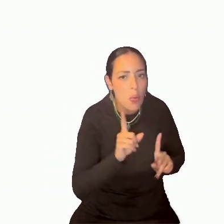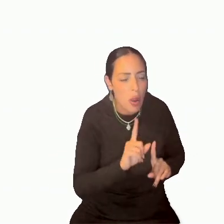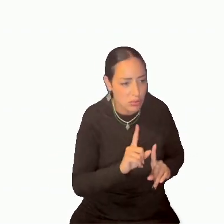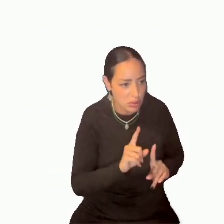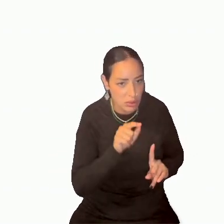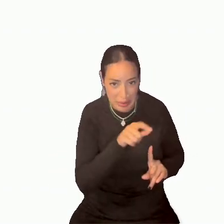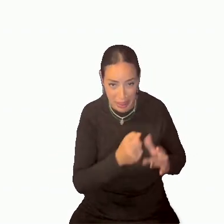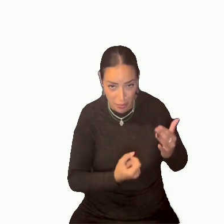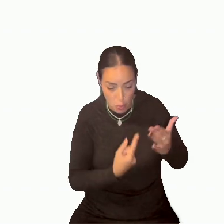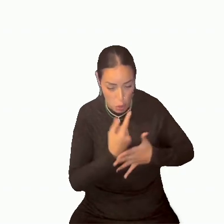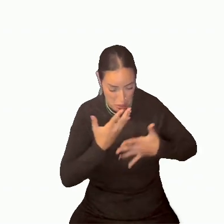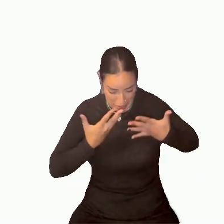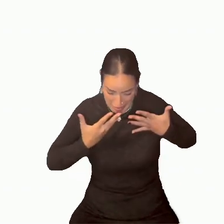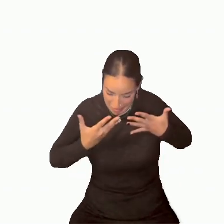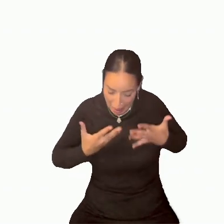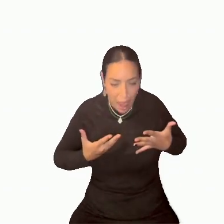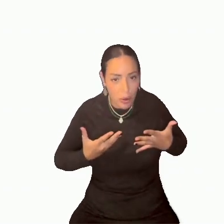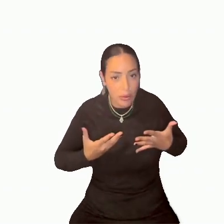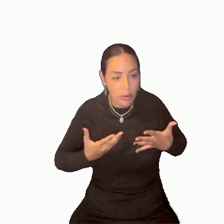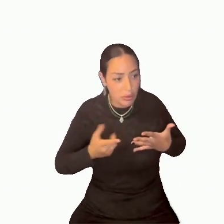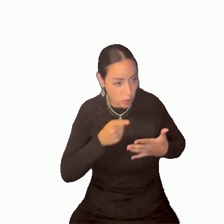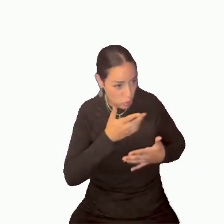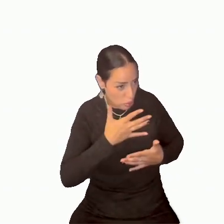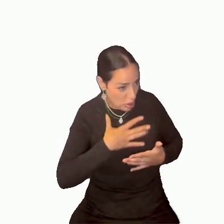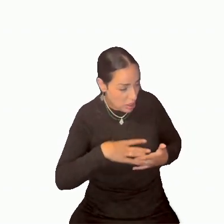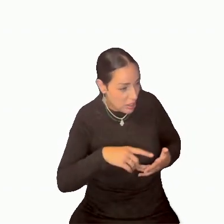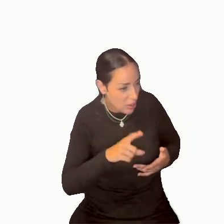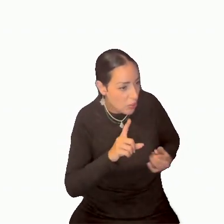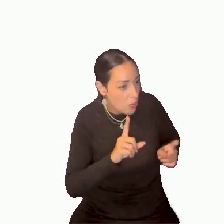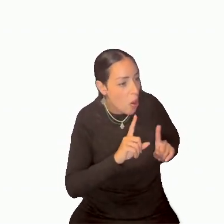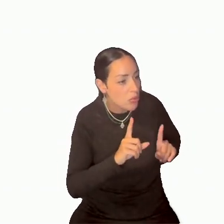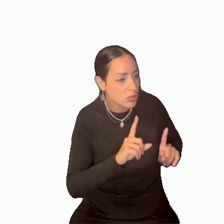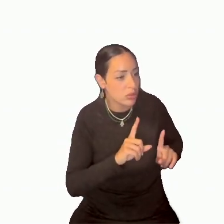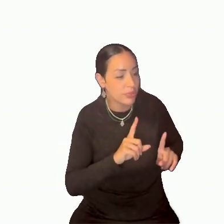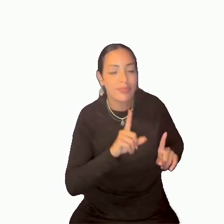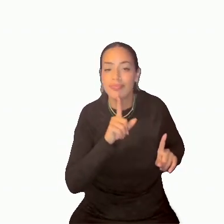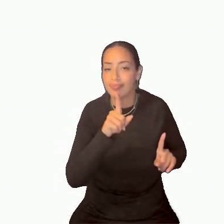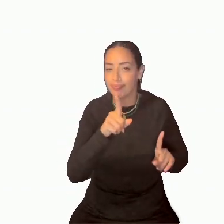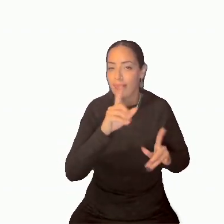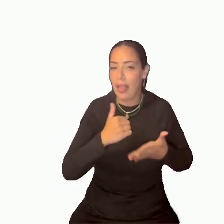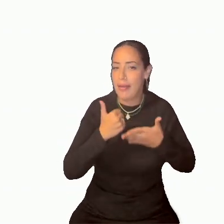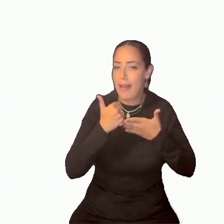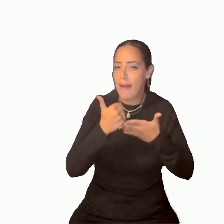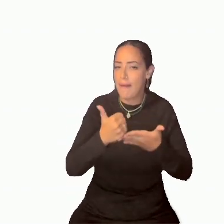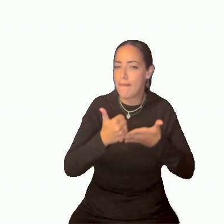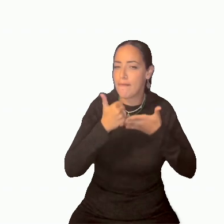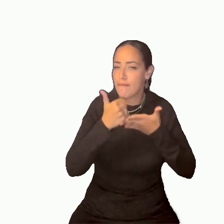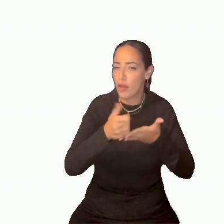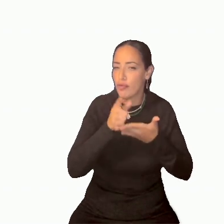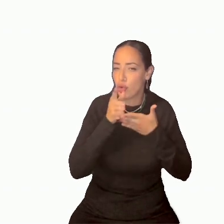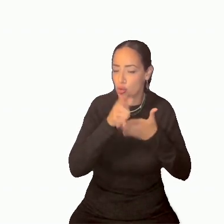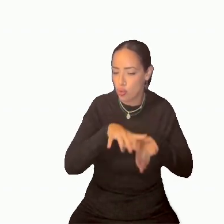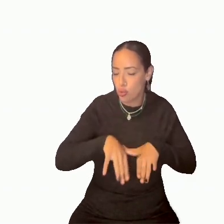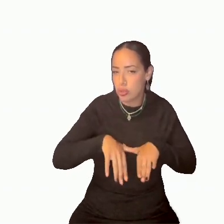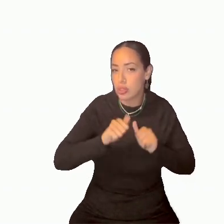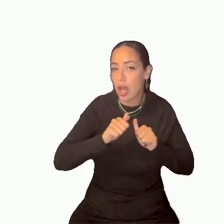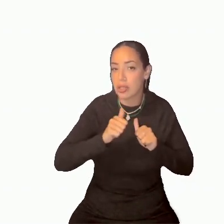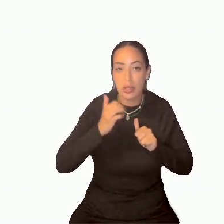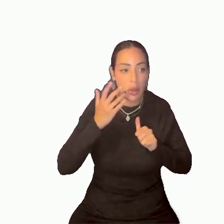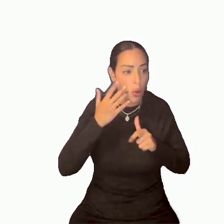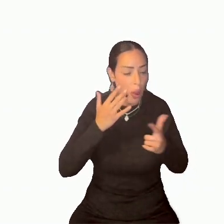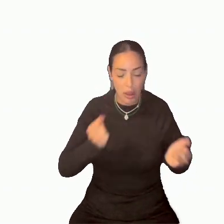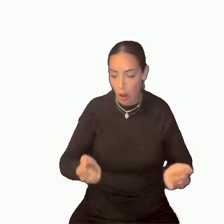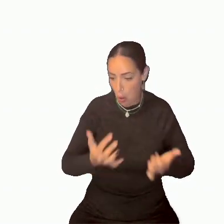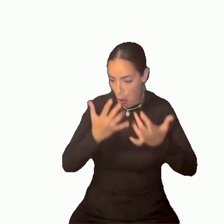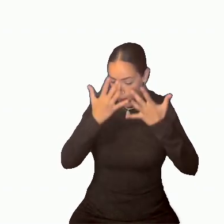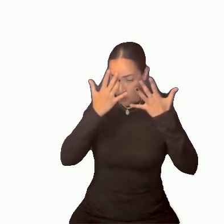someone needs in that moment will always give you a place from which to start. And perhaps most significantly, in amongst the